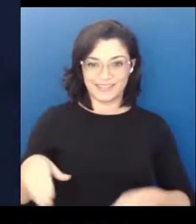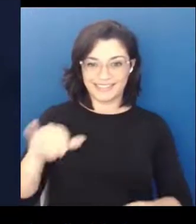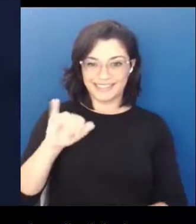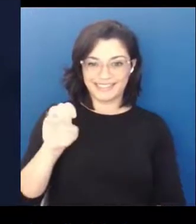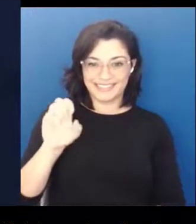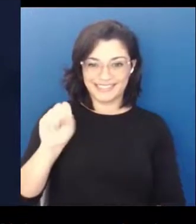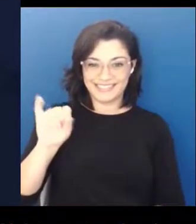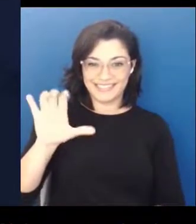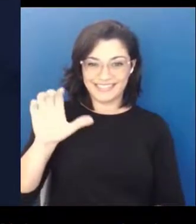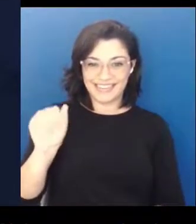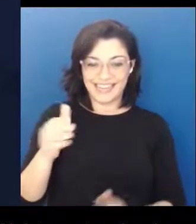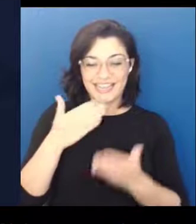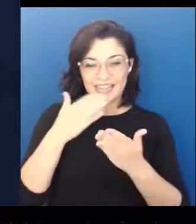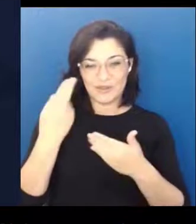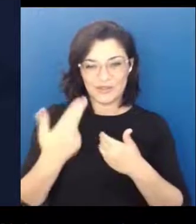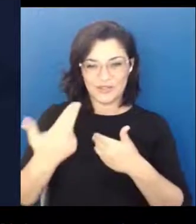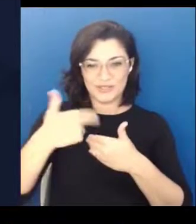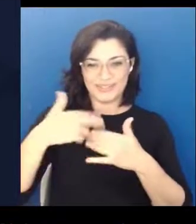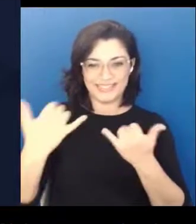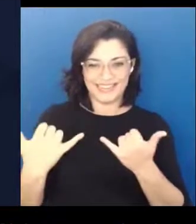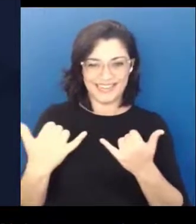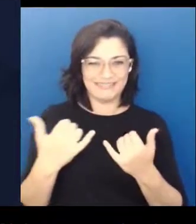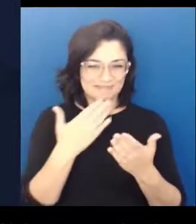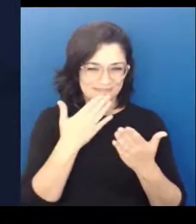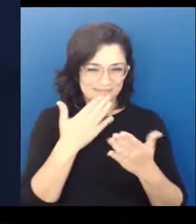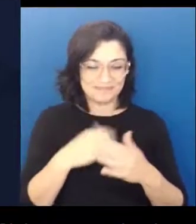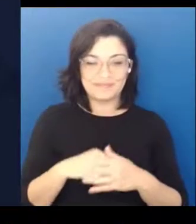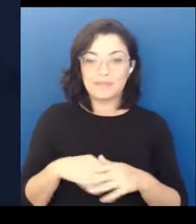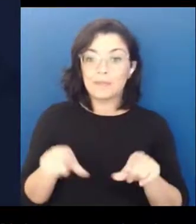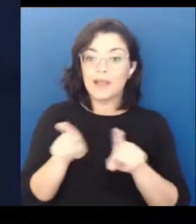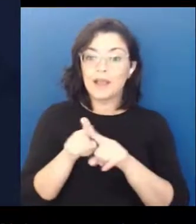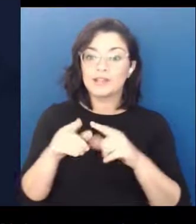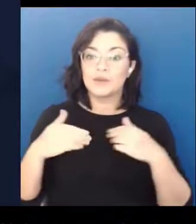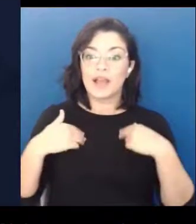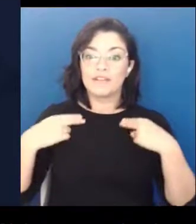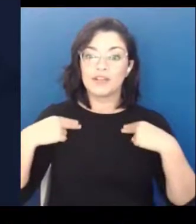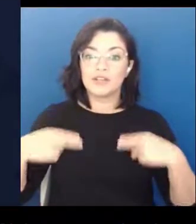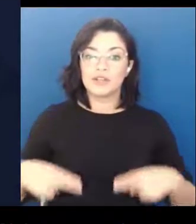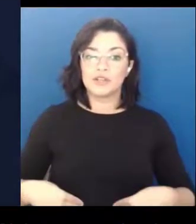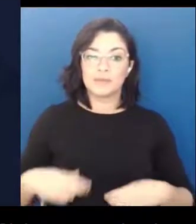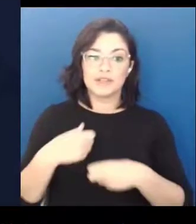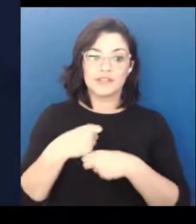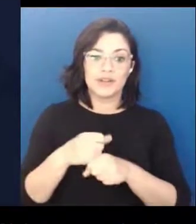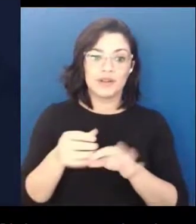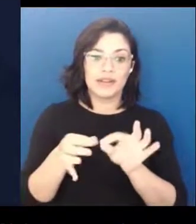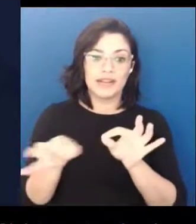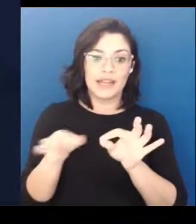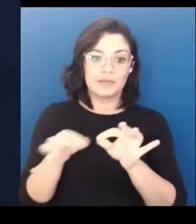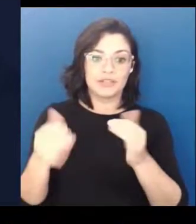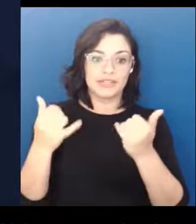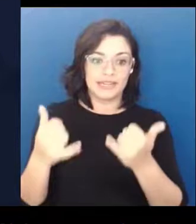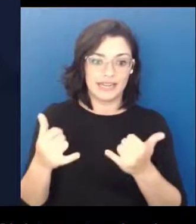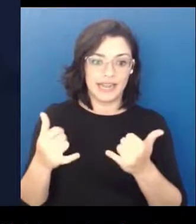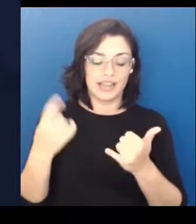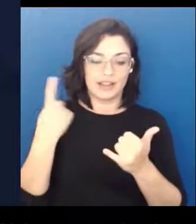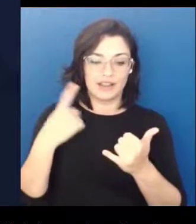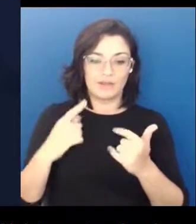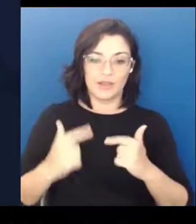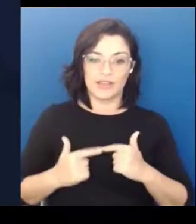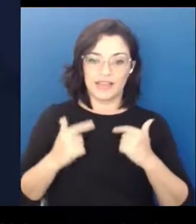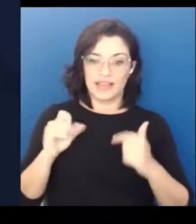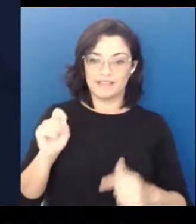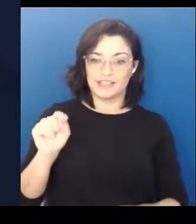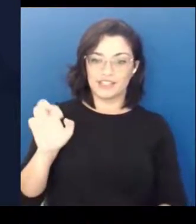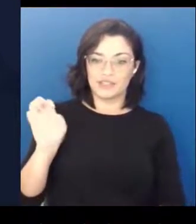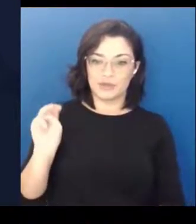us today. We also have human-generated captioning today for our live streams provided by Christine Ailes,